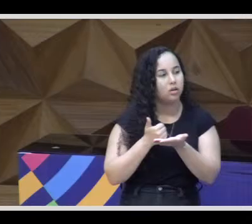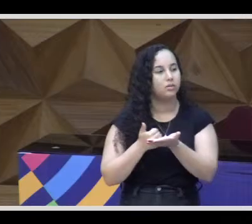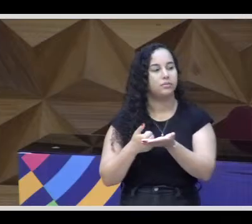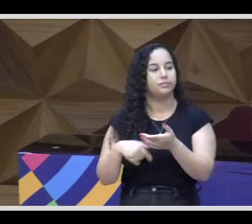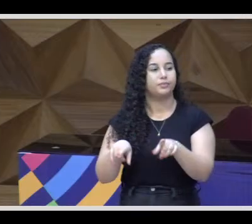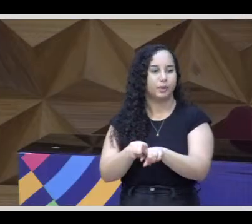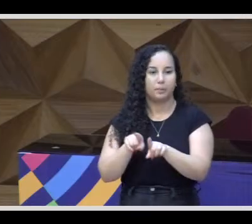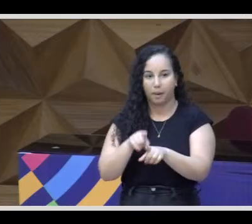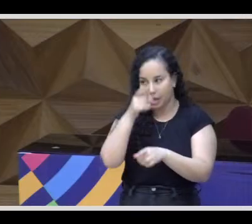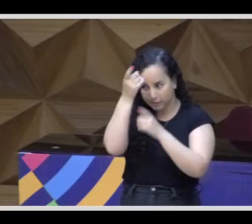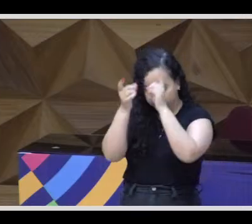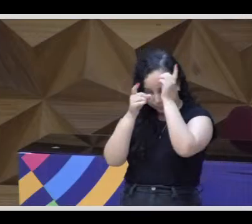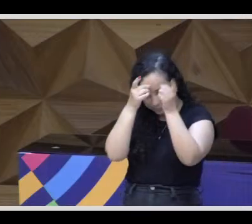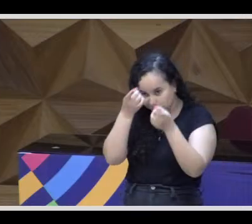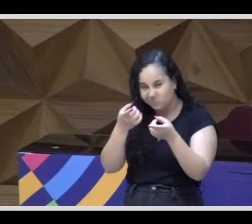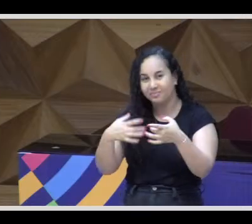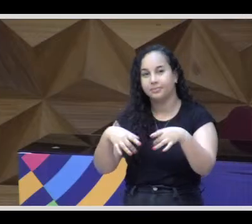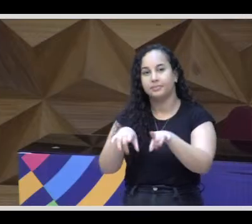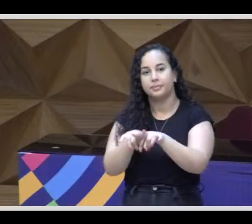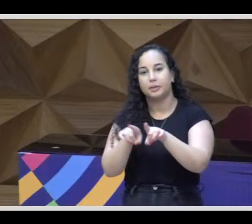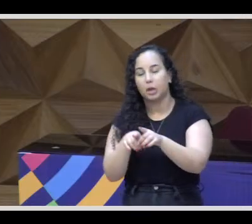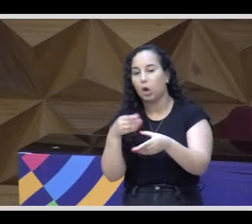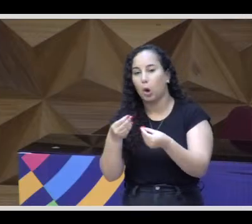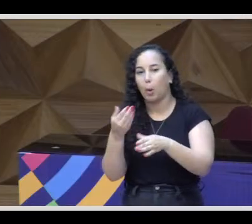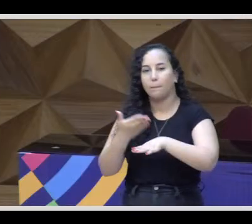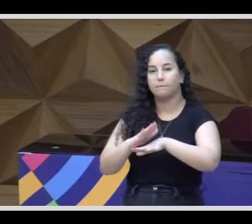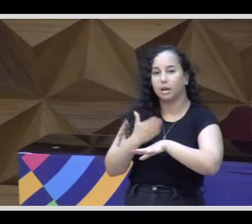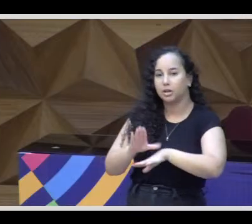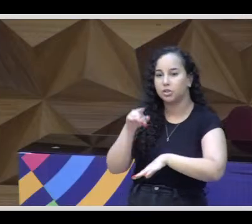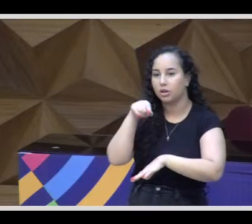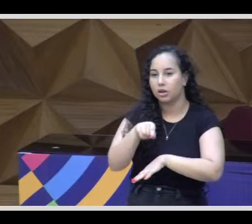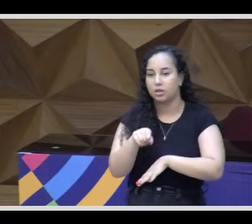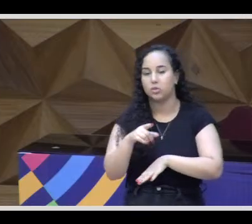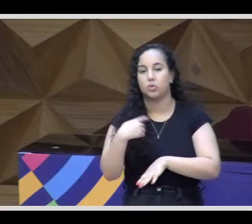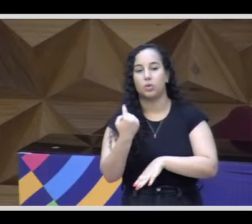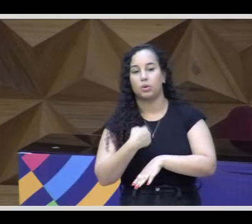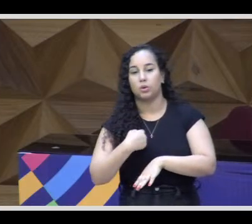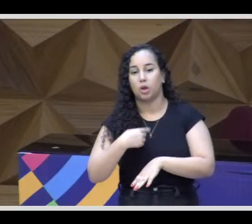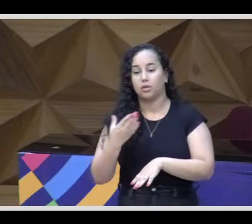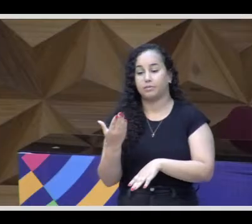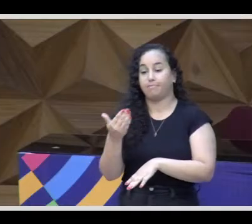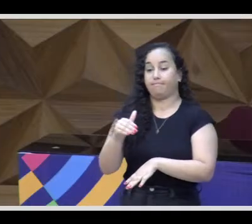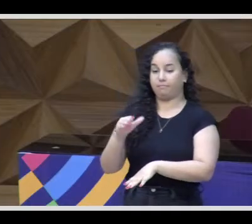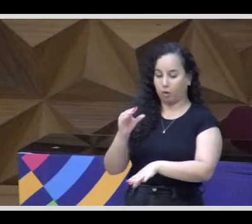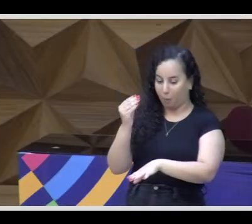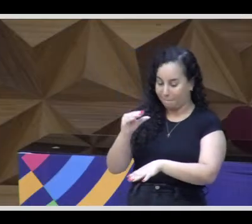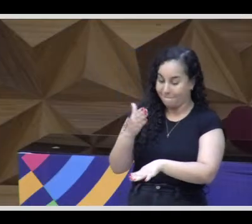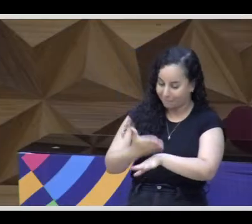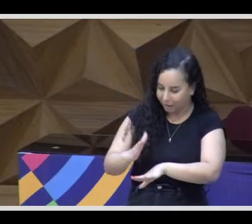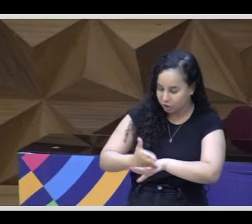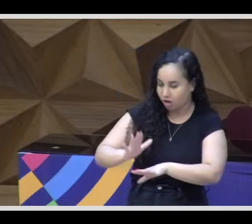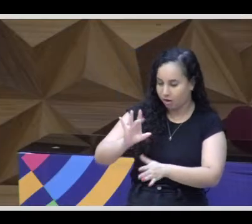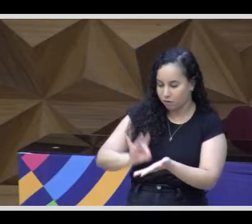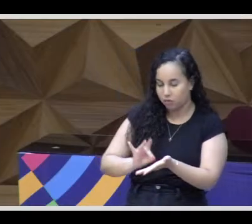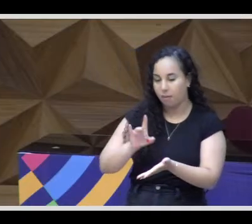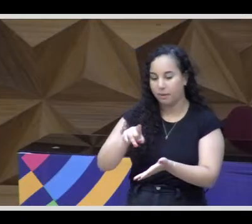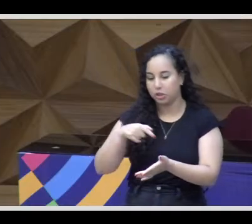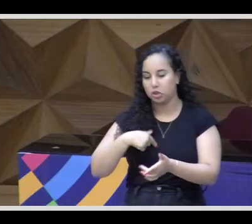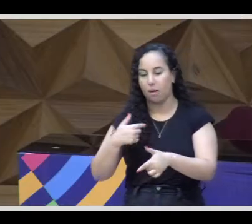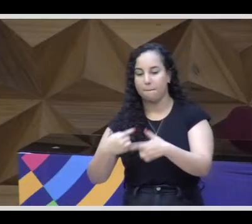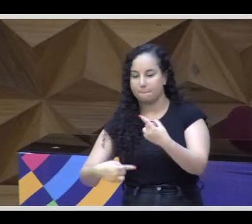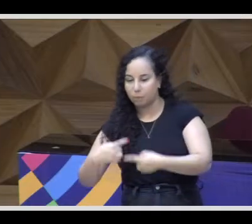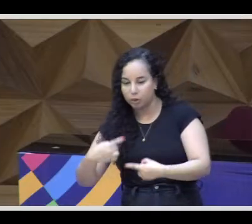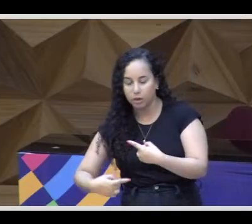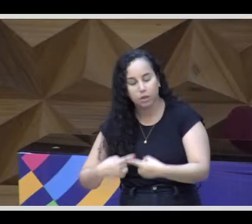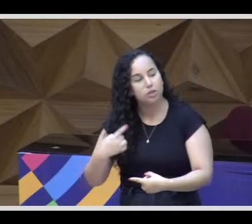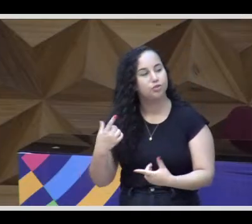course, creativity in terms of where to apply. Then the way we apply that above politics in